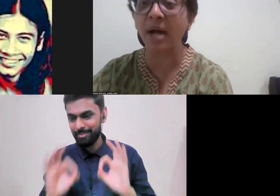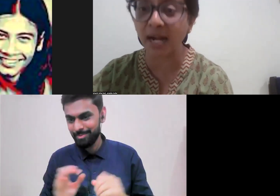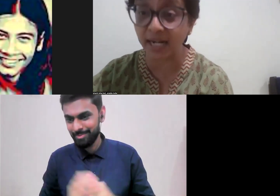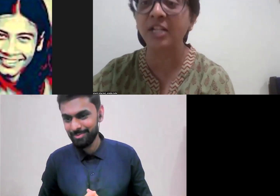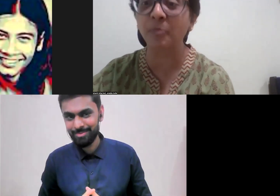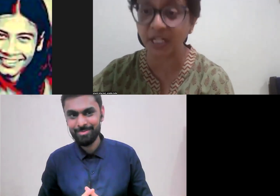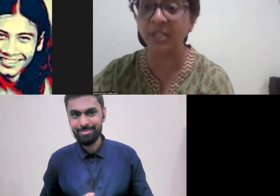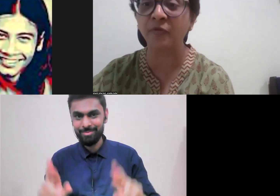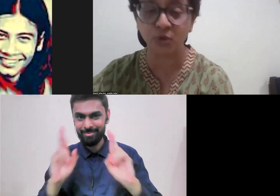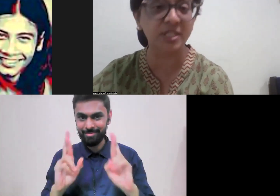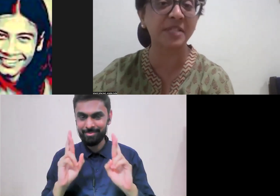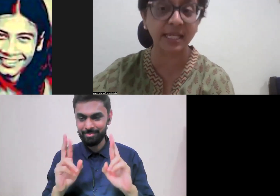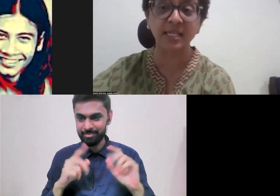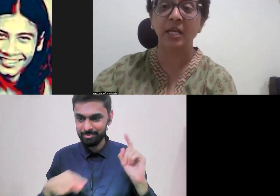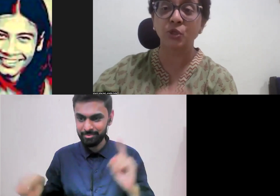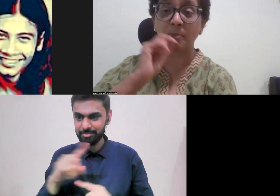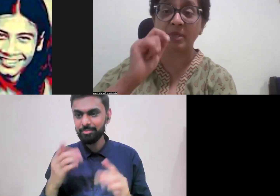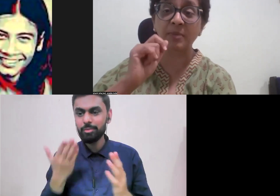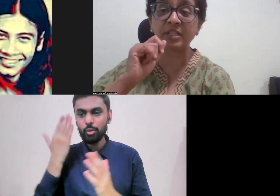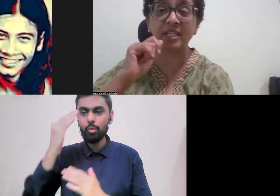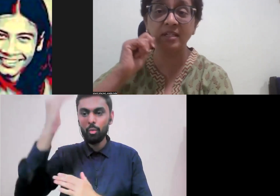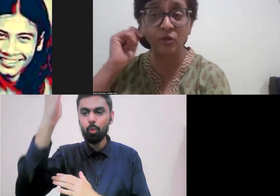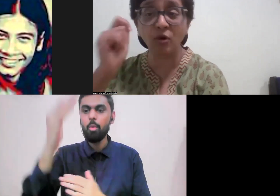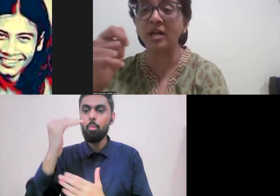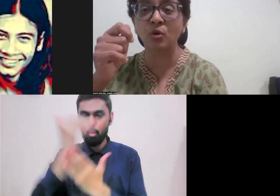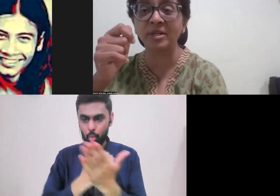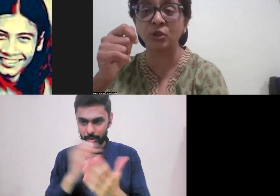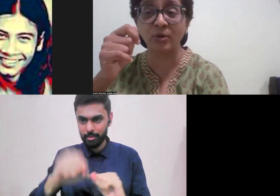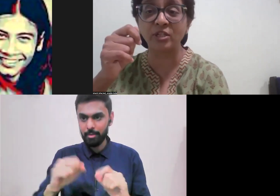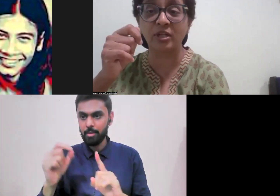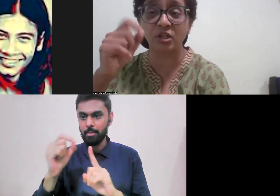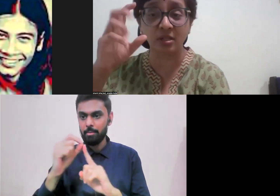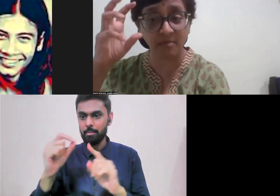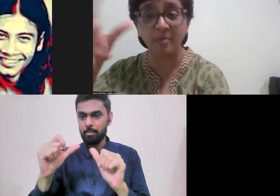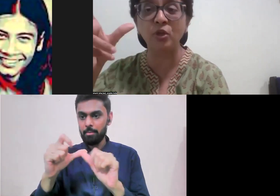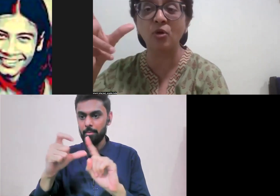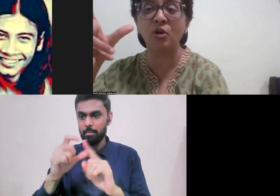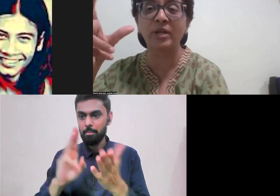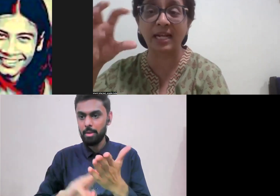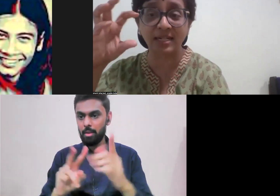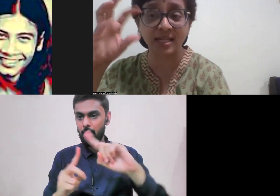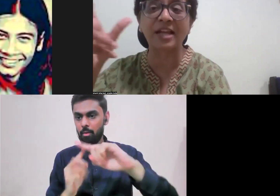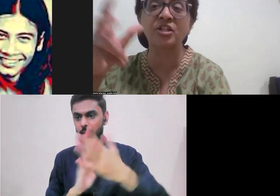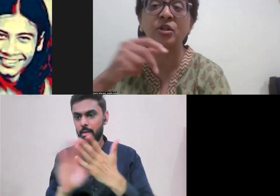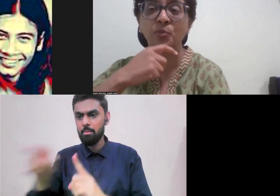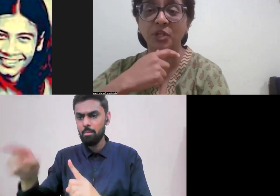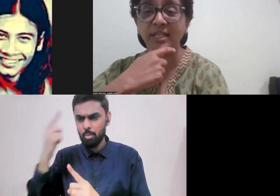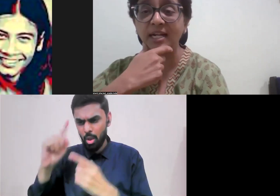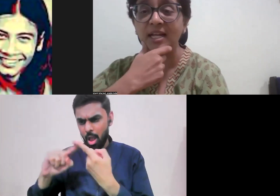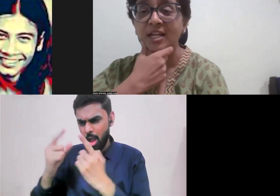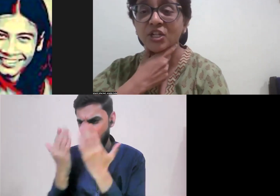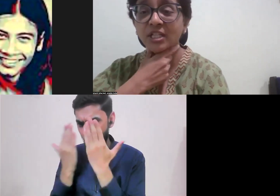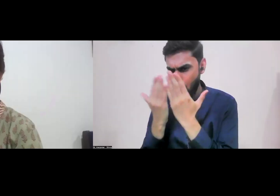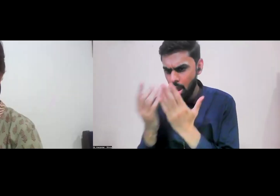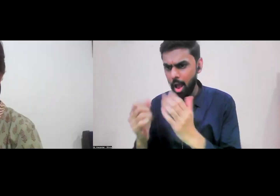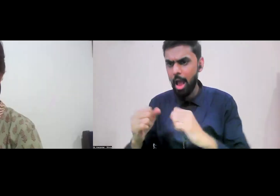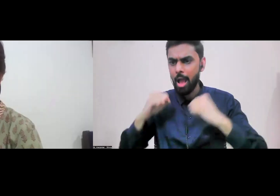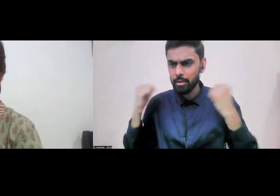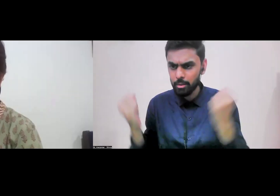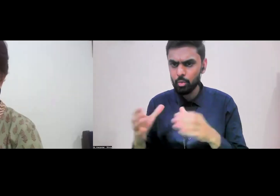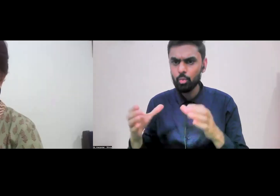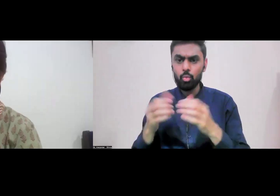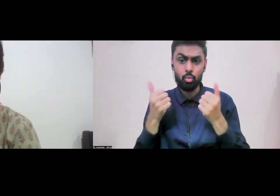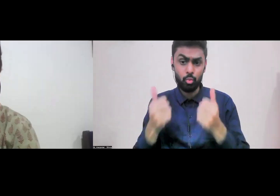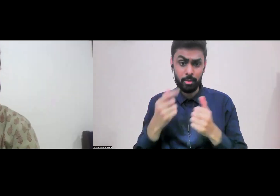expecting to be an active participant in future steps. Yes. So Padmavati, you are so much into education. Maybe you are looking at some action groups on that. Sheetal, thanks